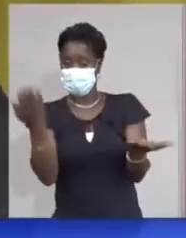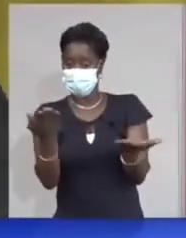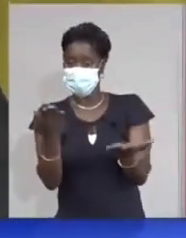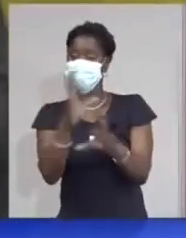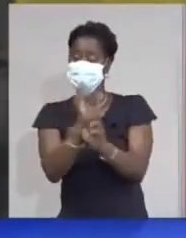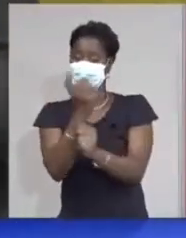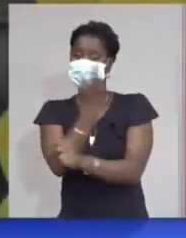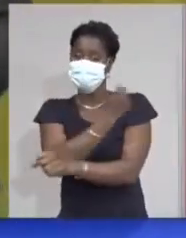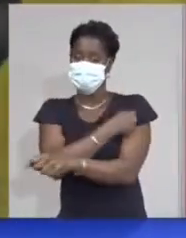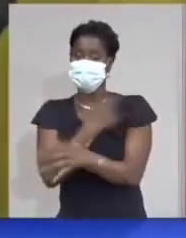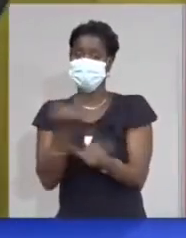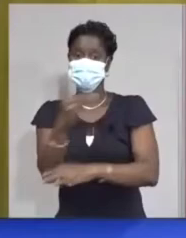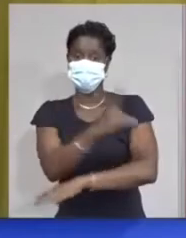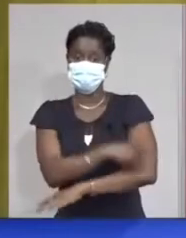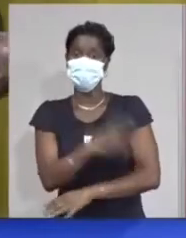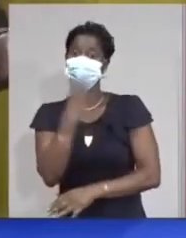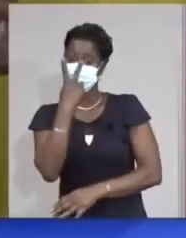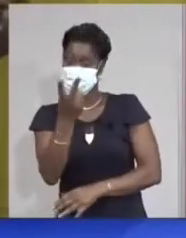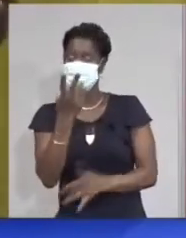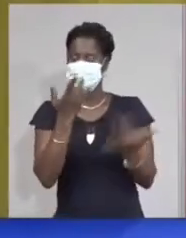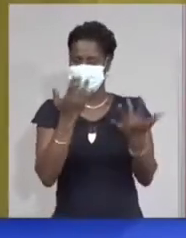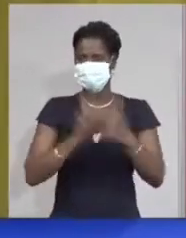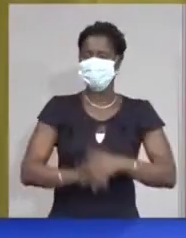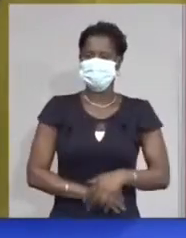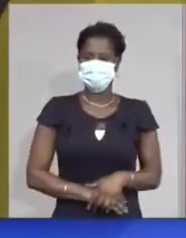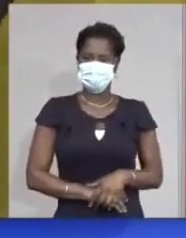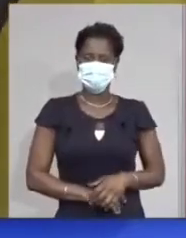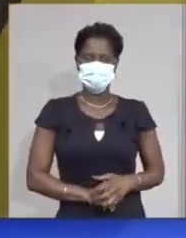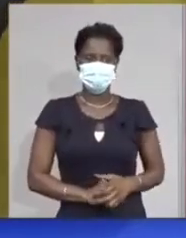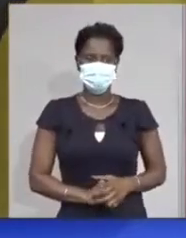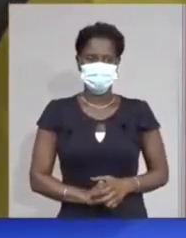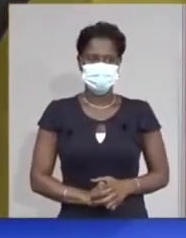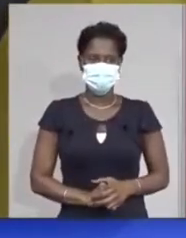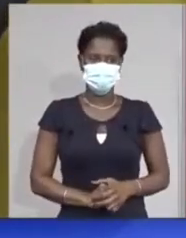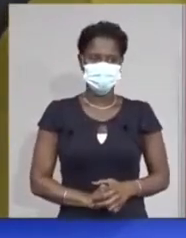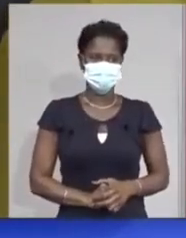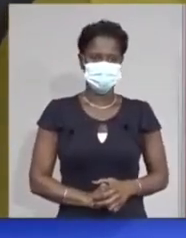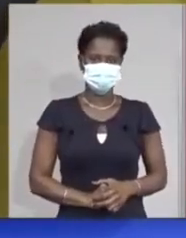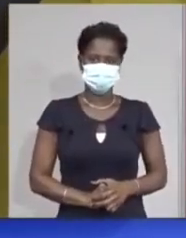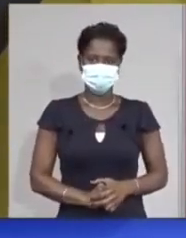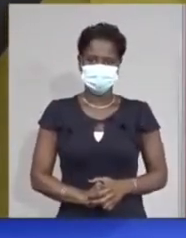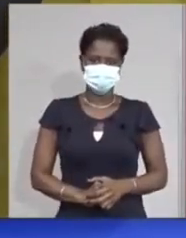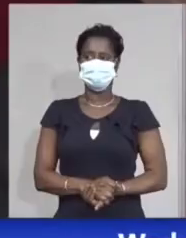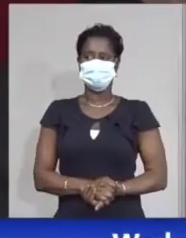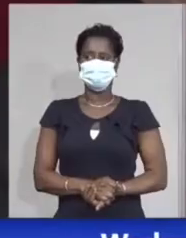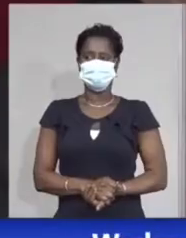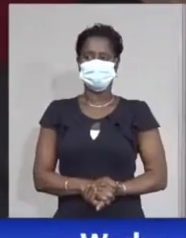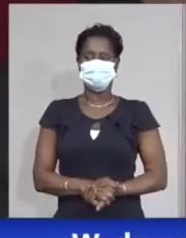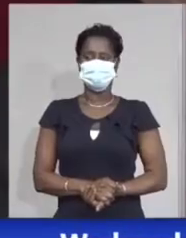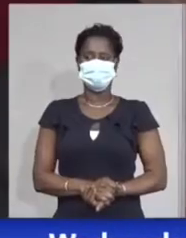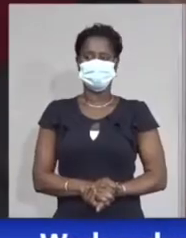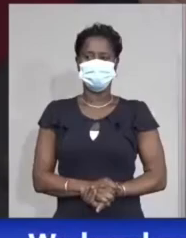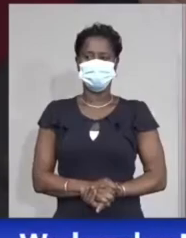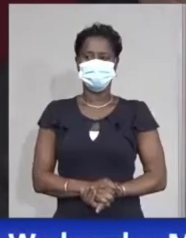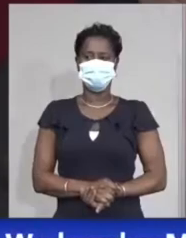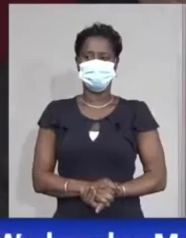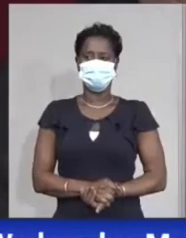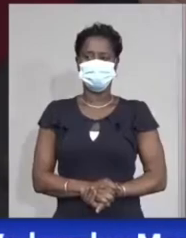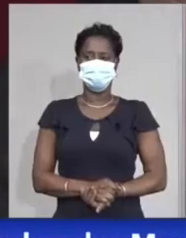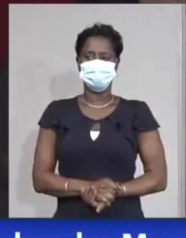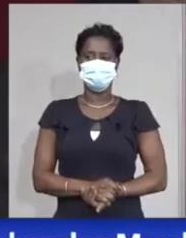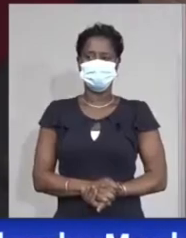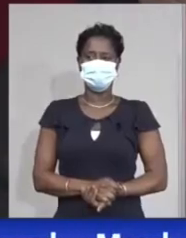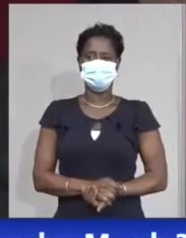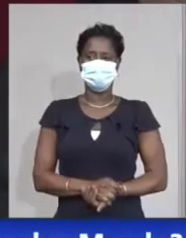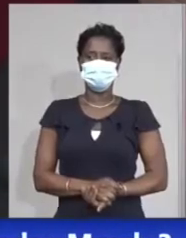manage and mitigate the impacts of COVID-19. Government continues efforts to procure enough vaccines to have every Saint